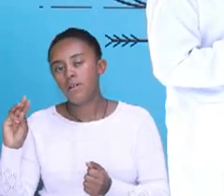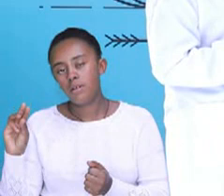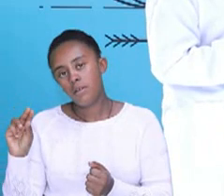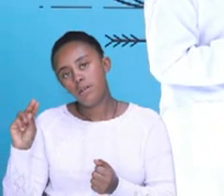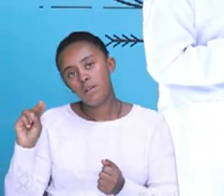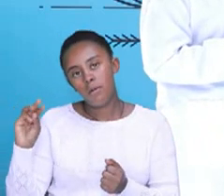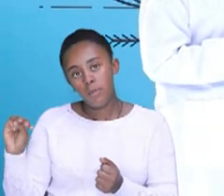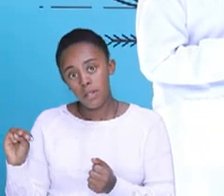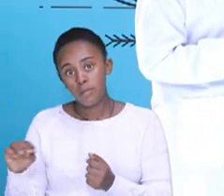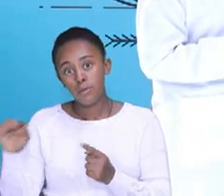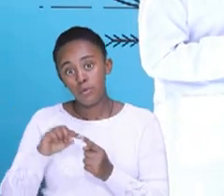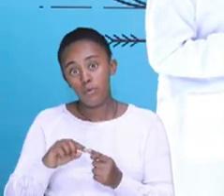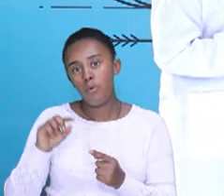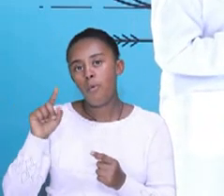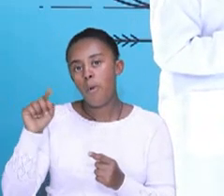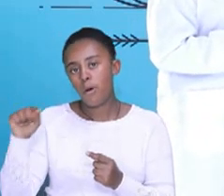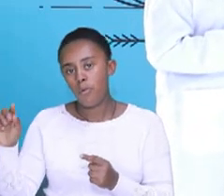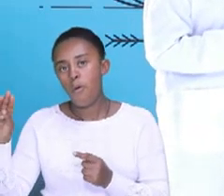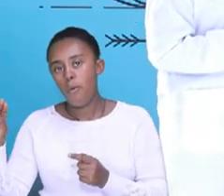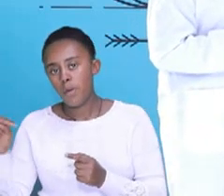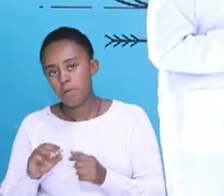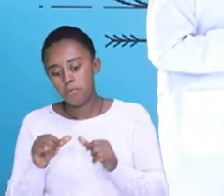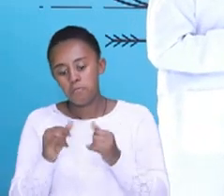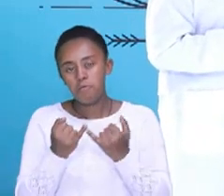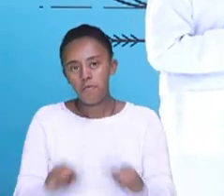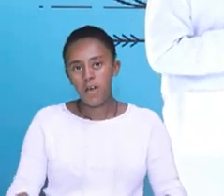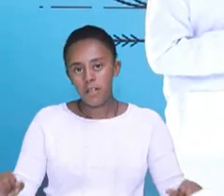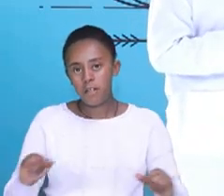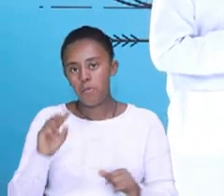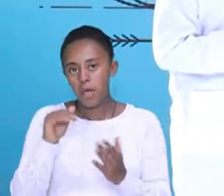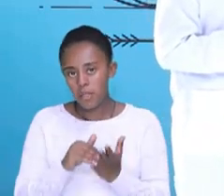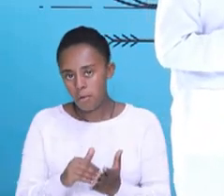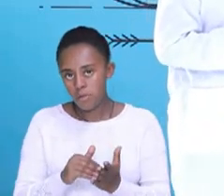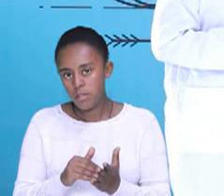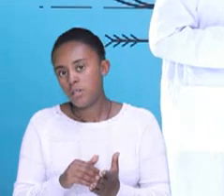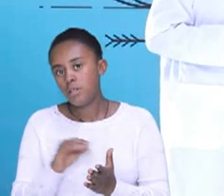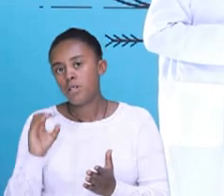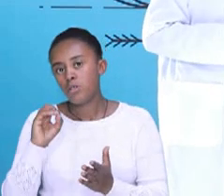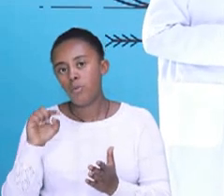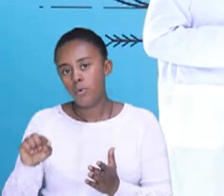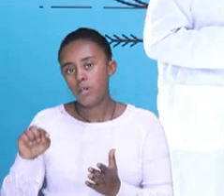into micrometer. You can simply divide by 1000 and you can find